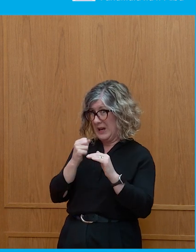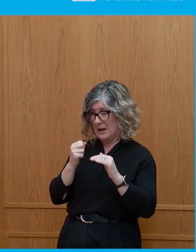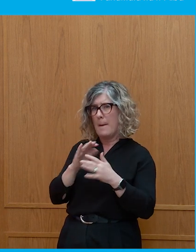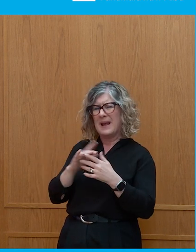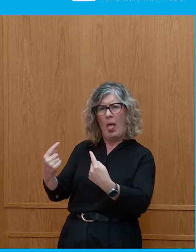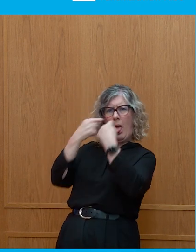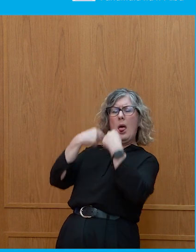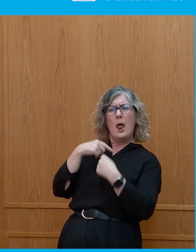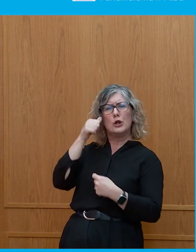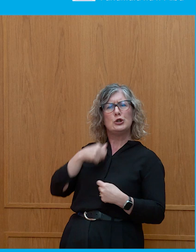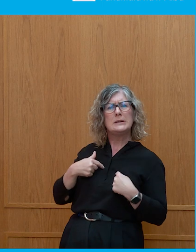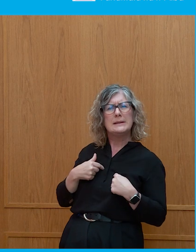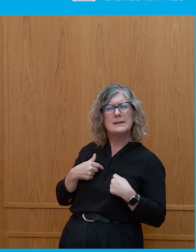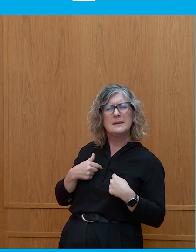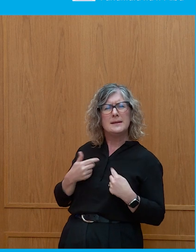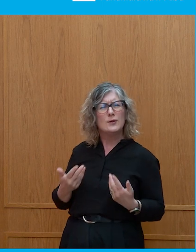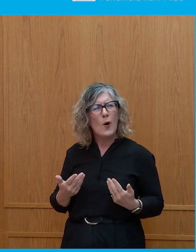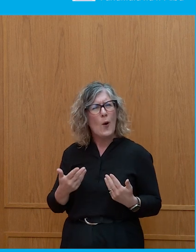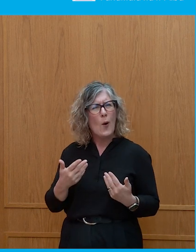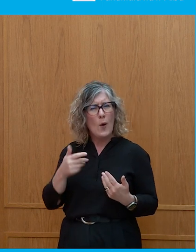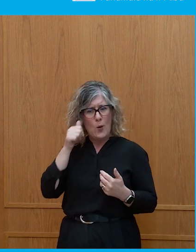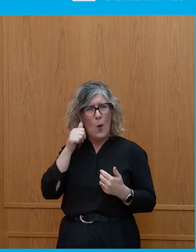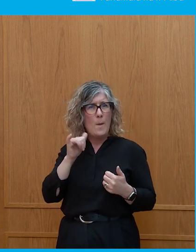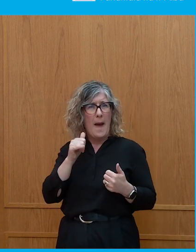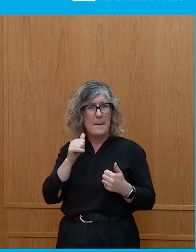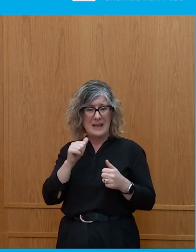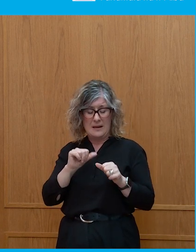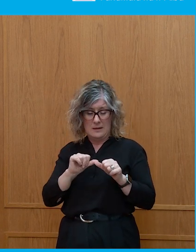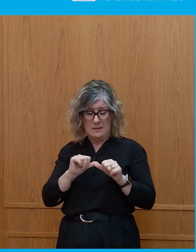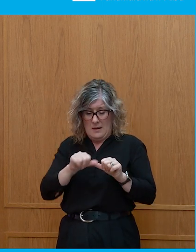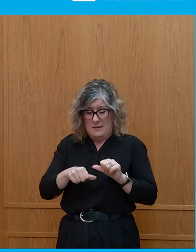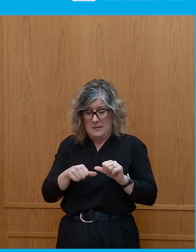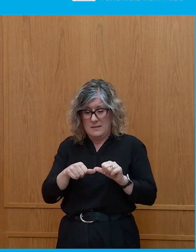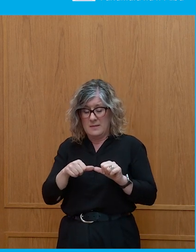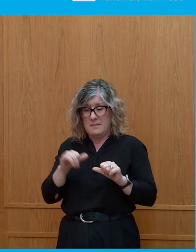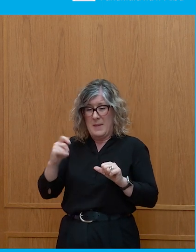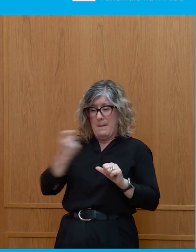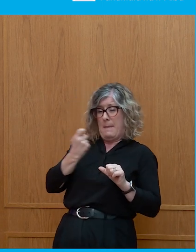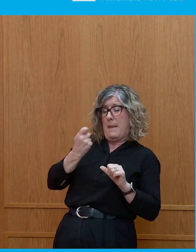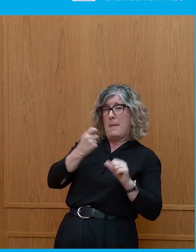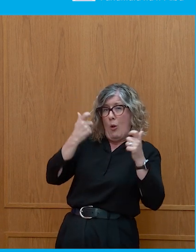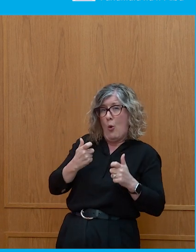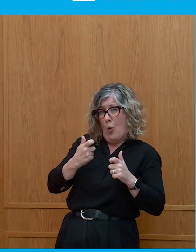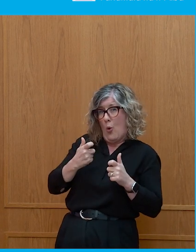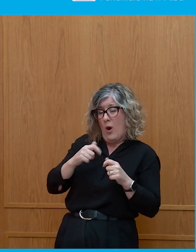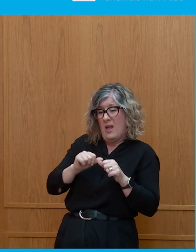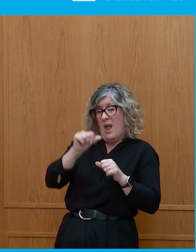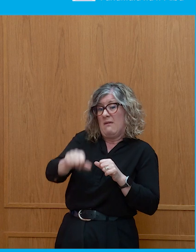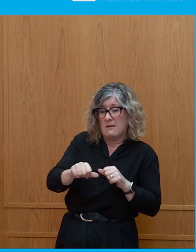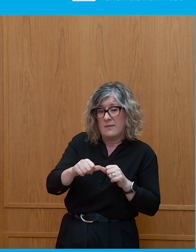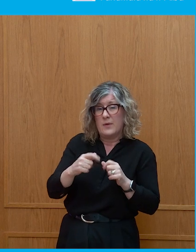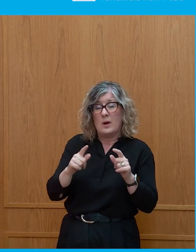best case scenario, it's a couple dozen lawsuits. Worst case scenario, it's another January 6th,